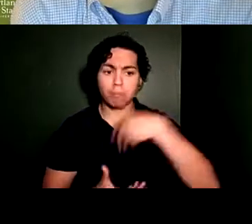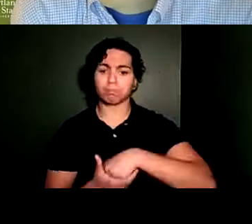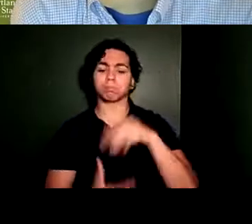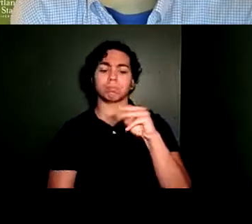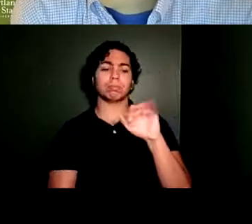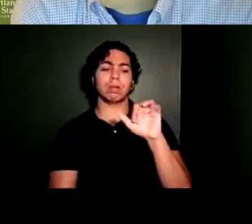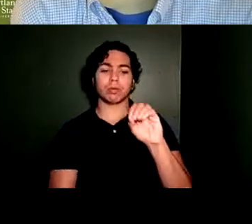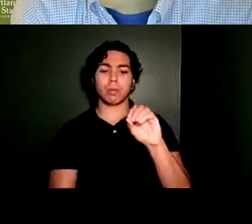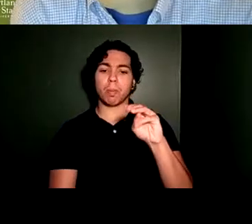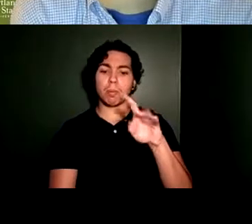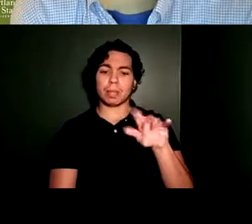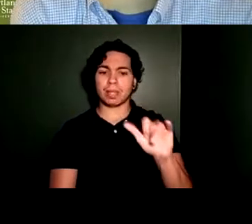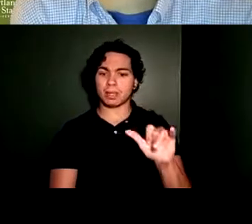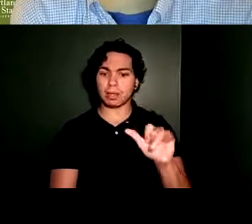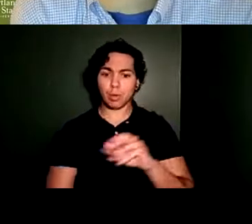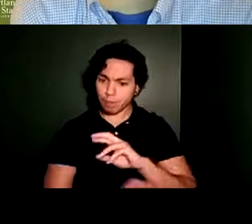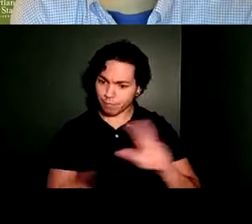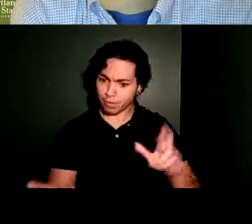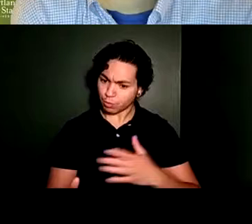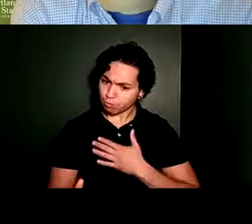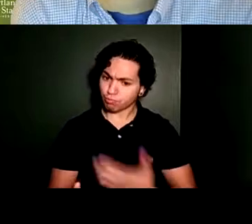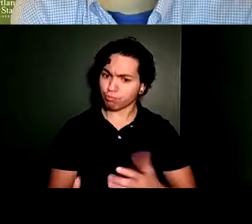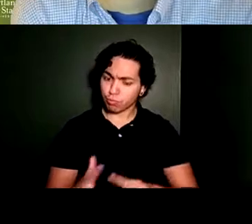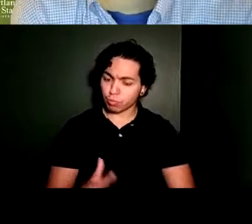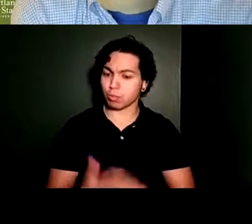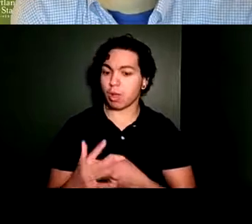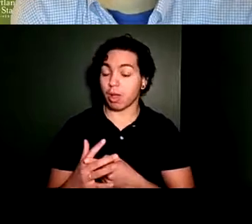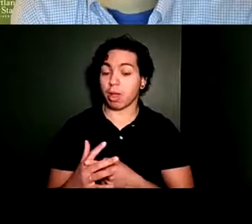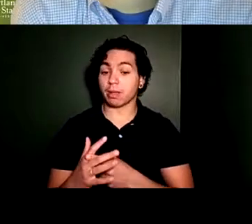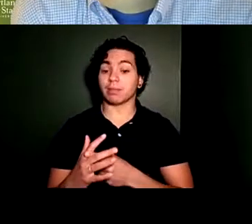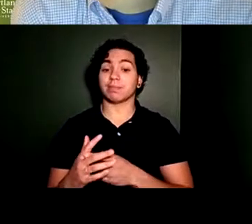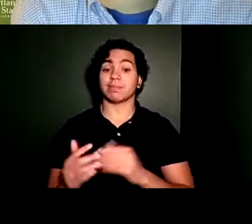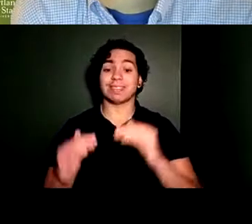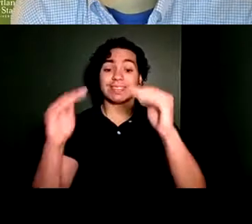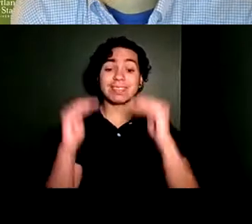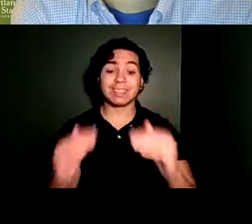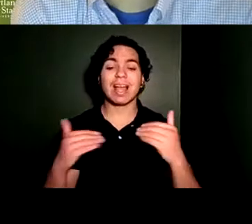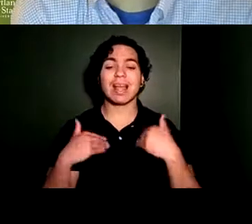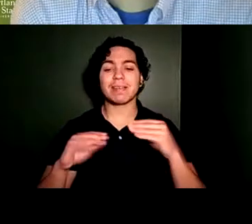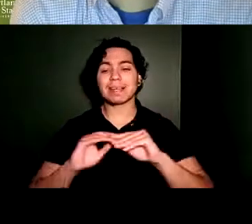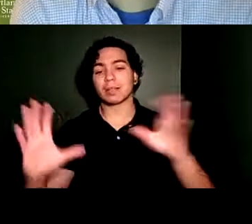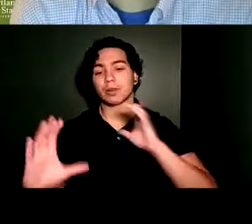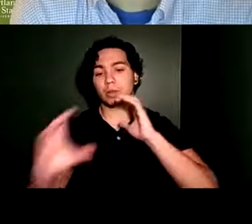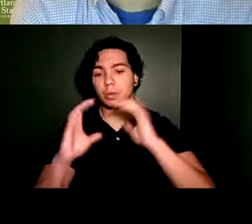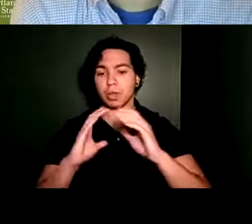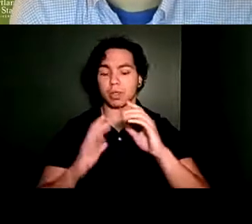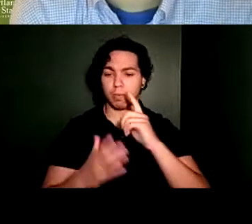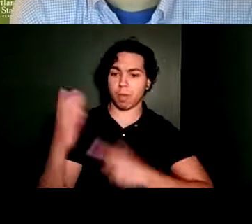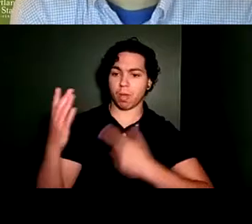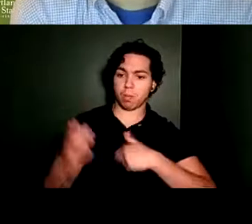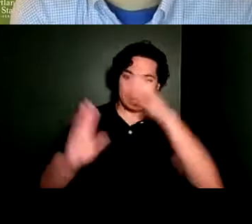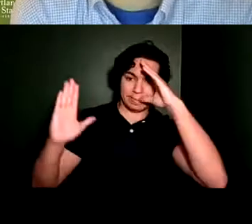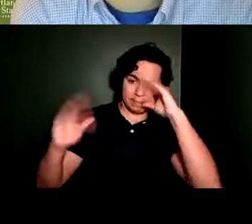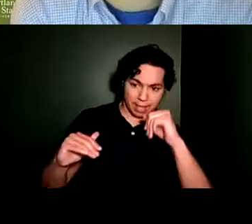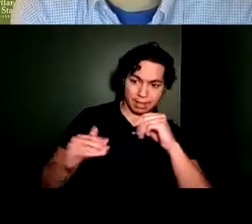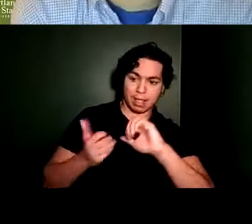point. And then having a clear line of communication as to what the expectations are for how we can best serve the city. Many cities